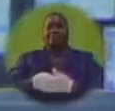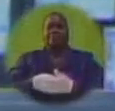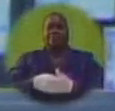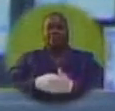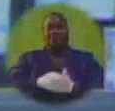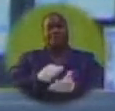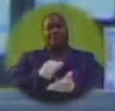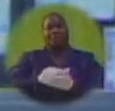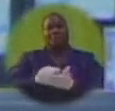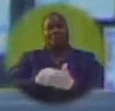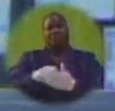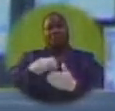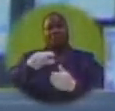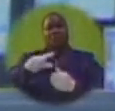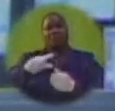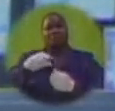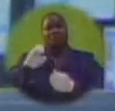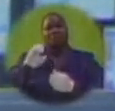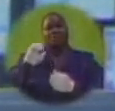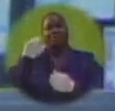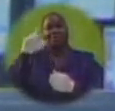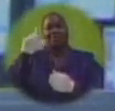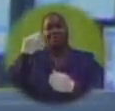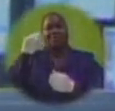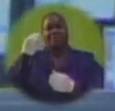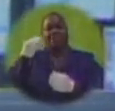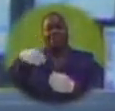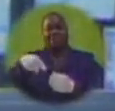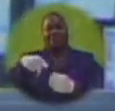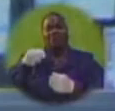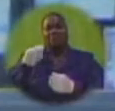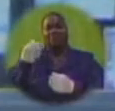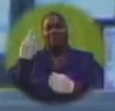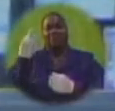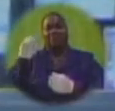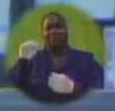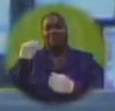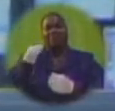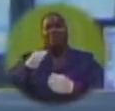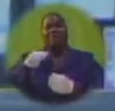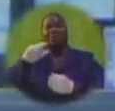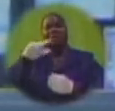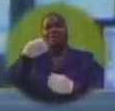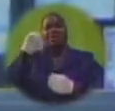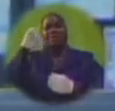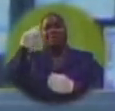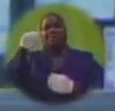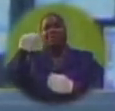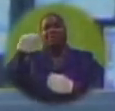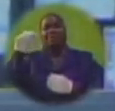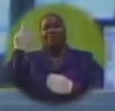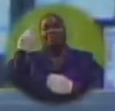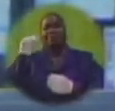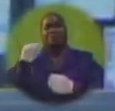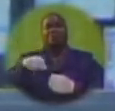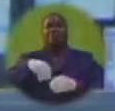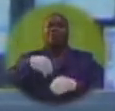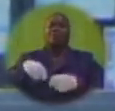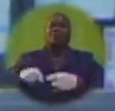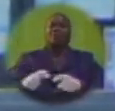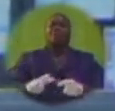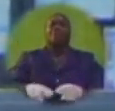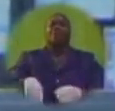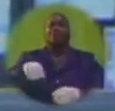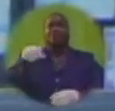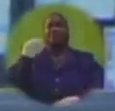Accountant General Cleopatra Gittens is pleased that the construction of a new Treasury building is on the way. The State Insurance Treasury building